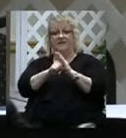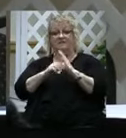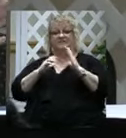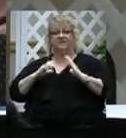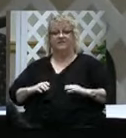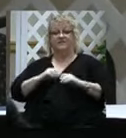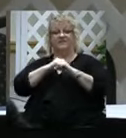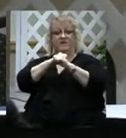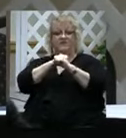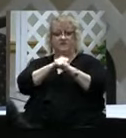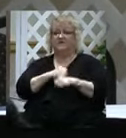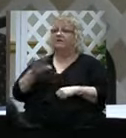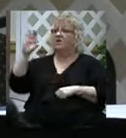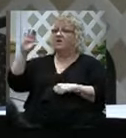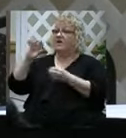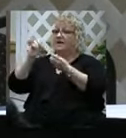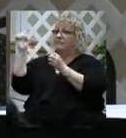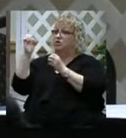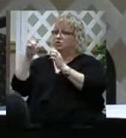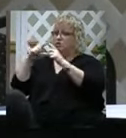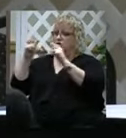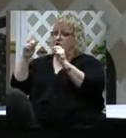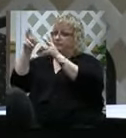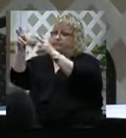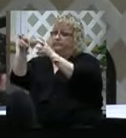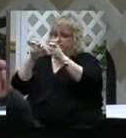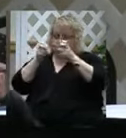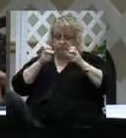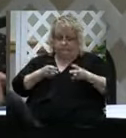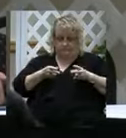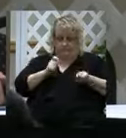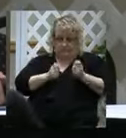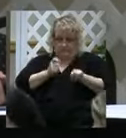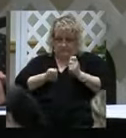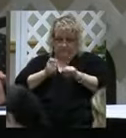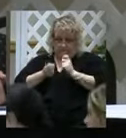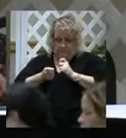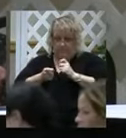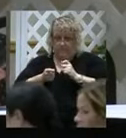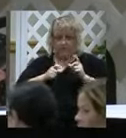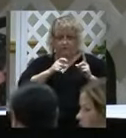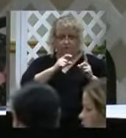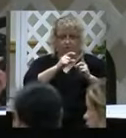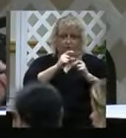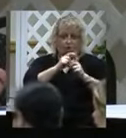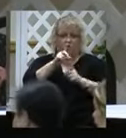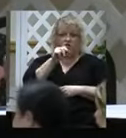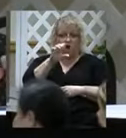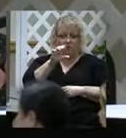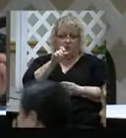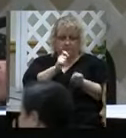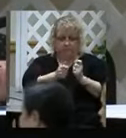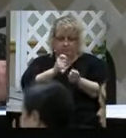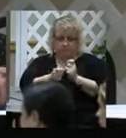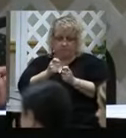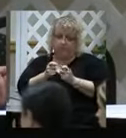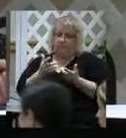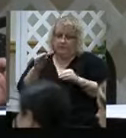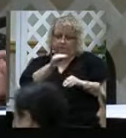took a portion of their emergency ID cards. We reformatted it in Word. I